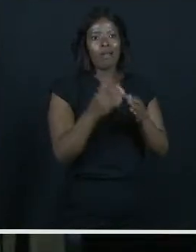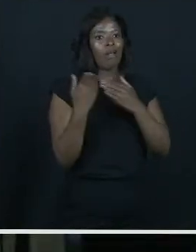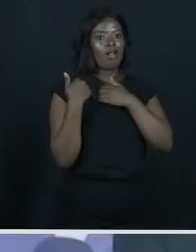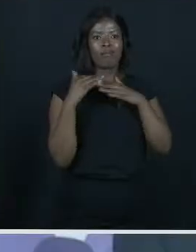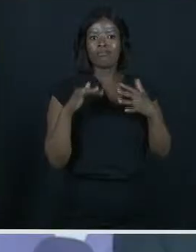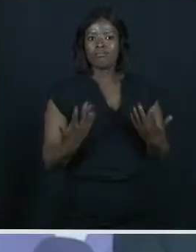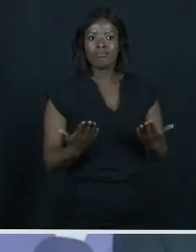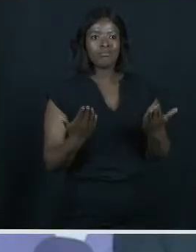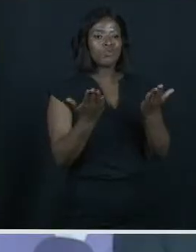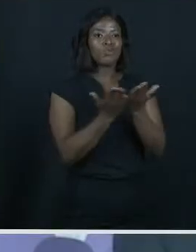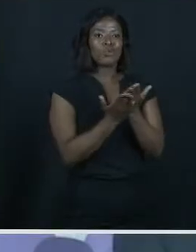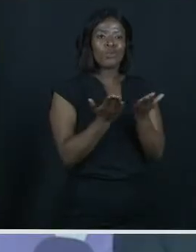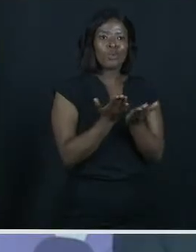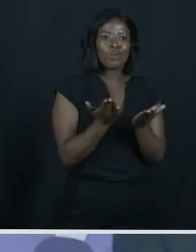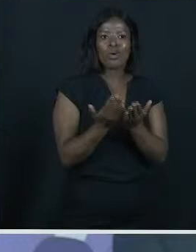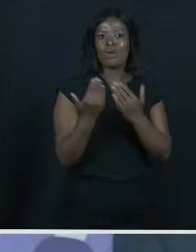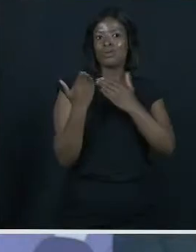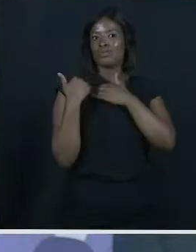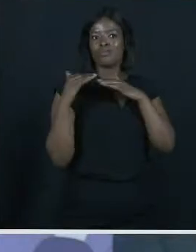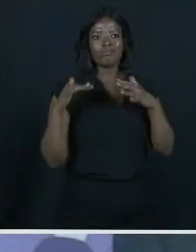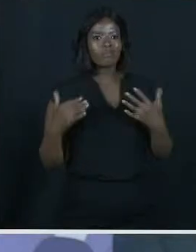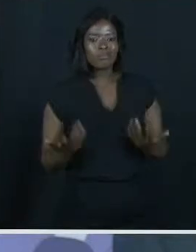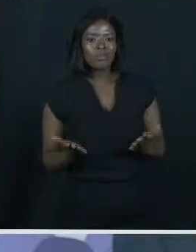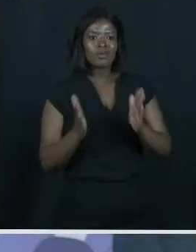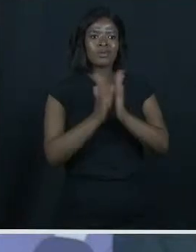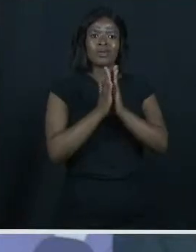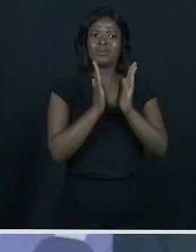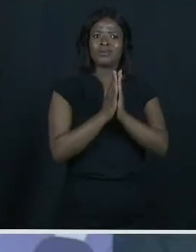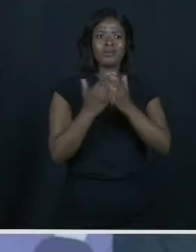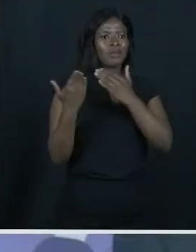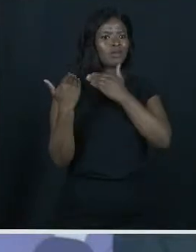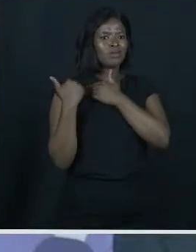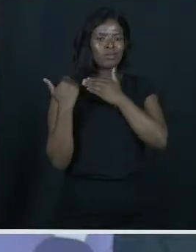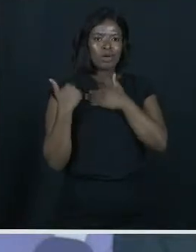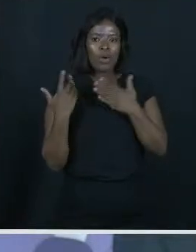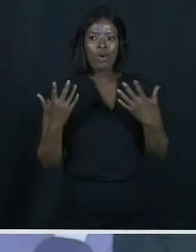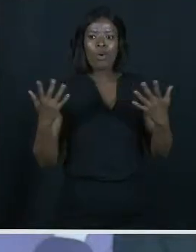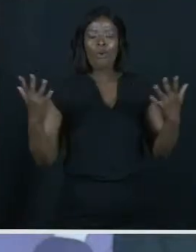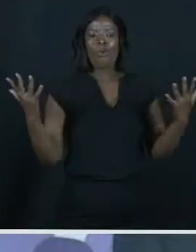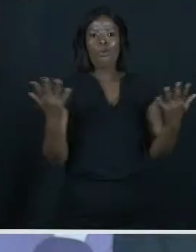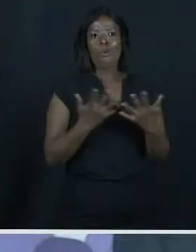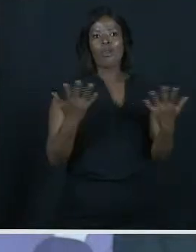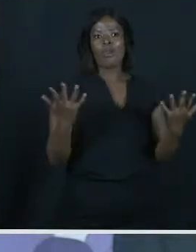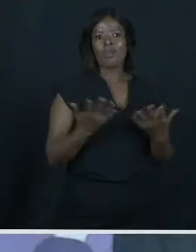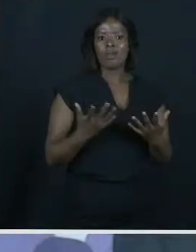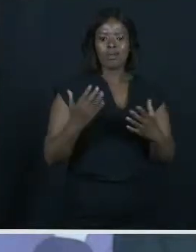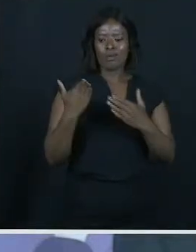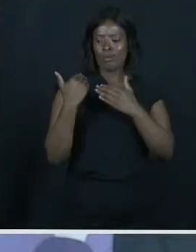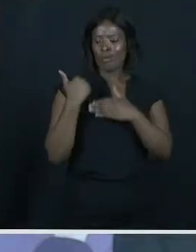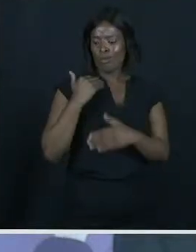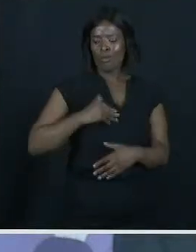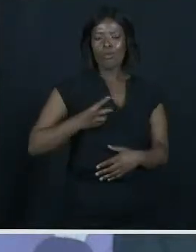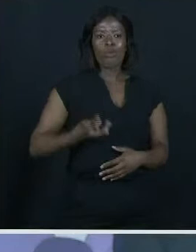are not safe. Churches are not safe. Where will women be safe?